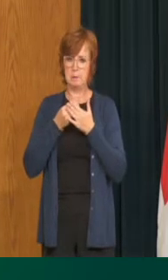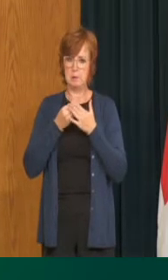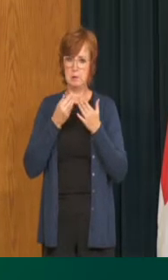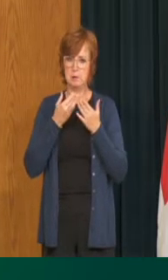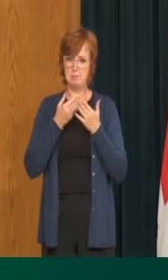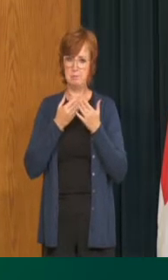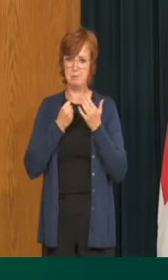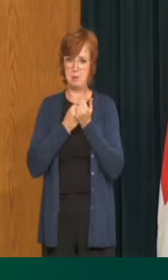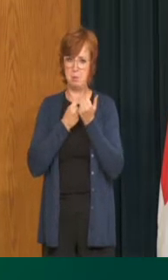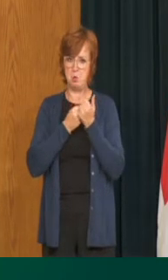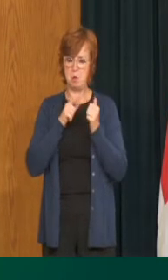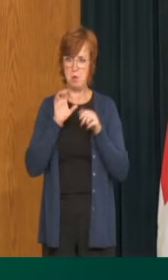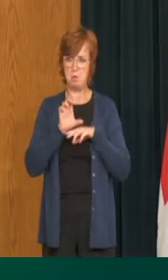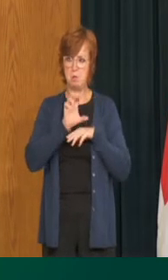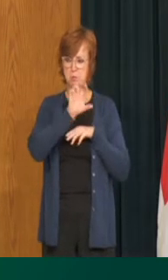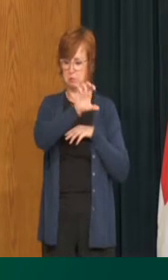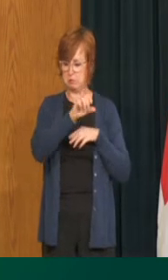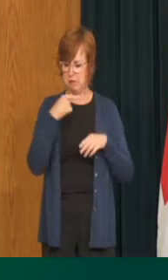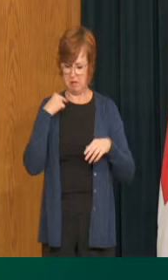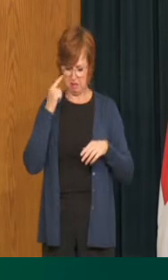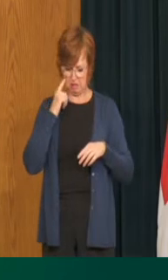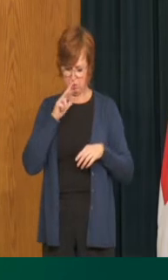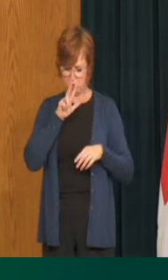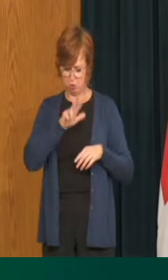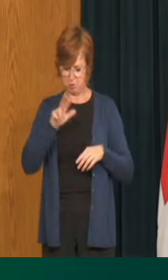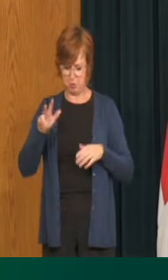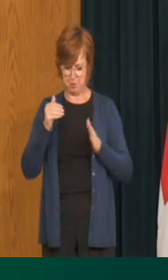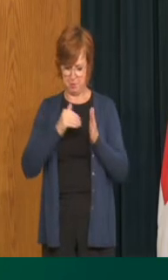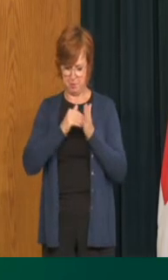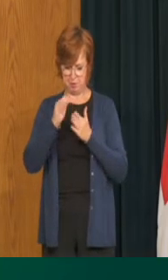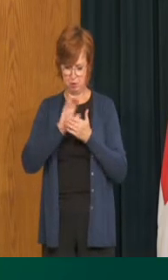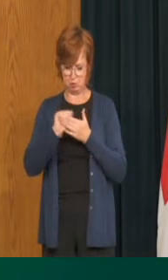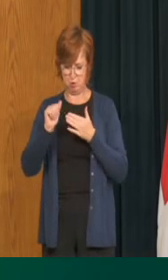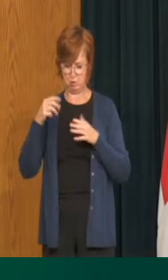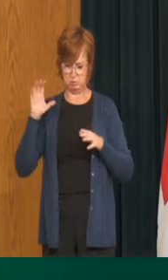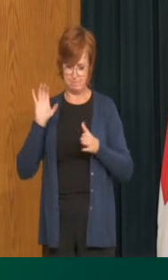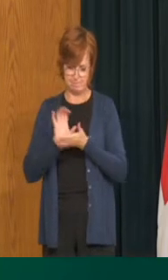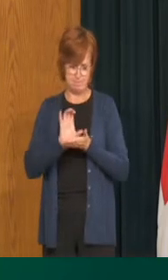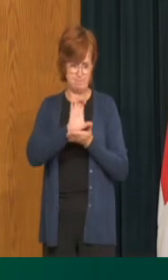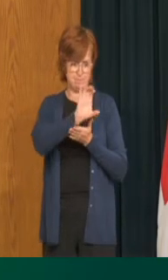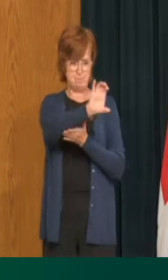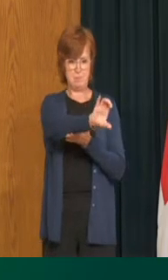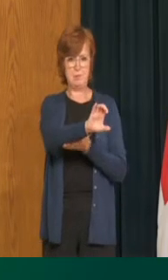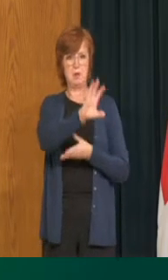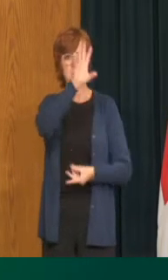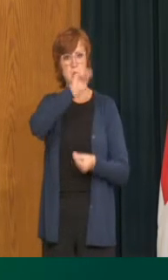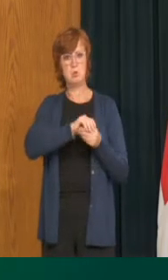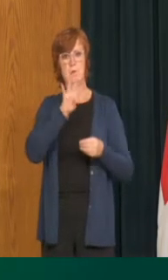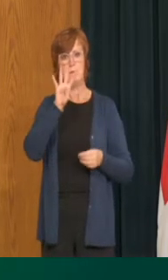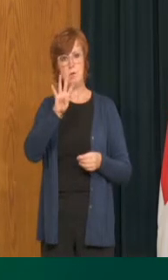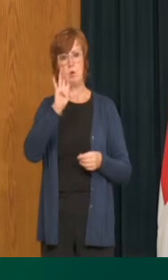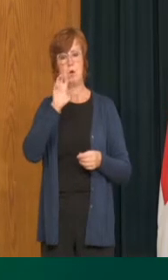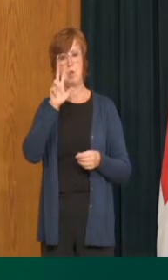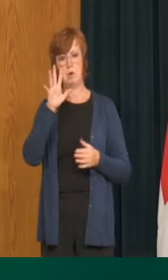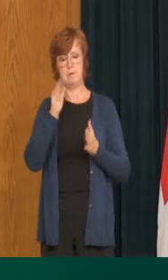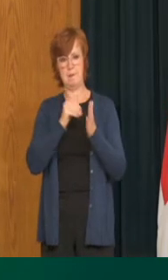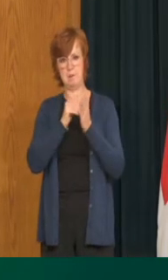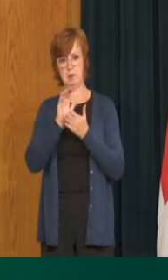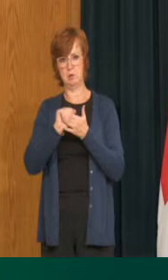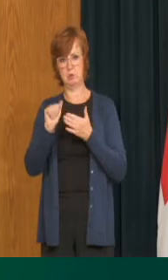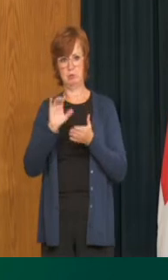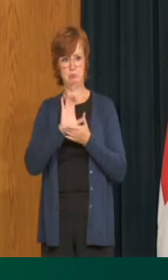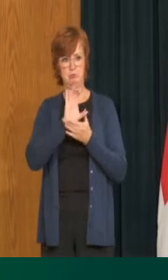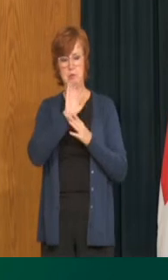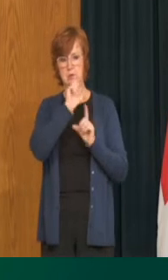last 2 years. I think $33 million just in this past year's budget to a total of $435 million that have been